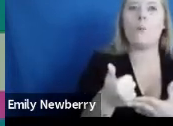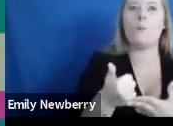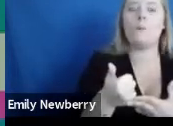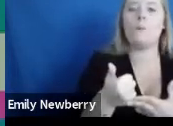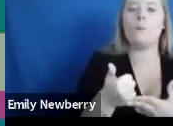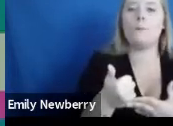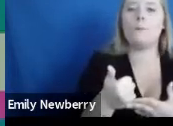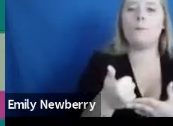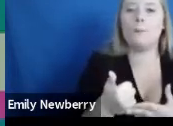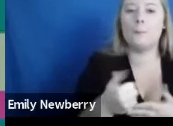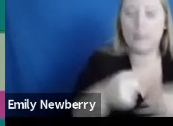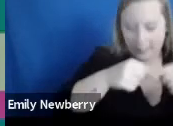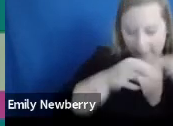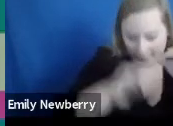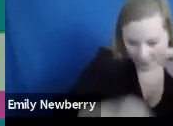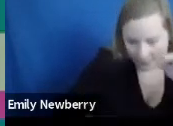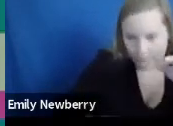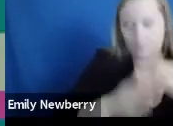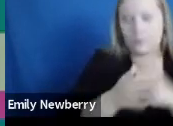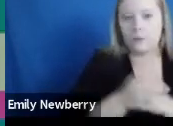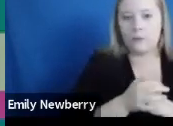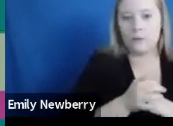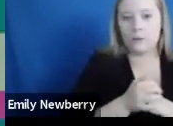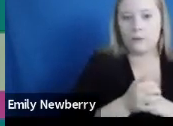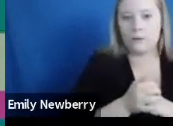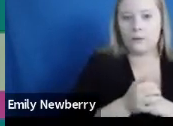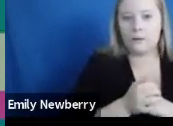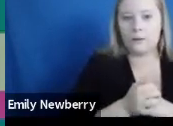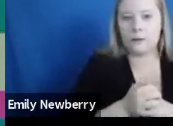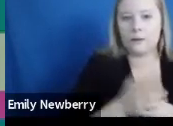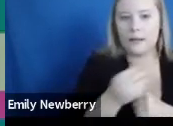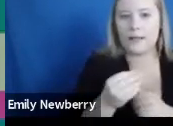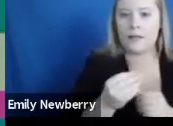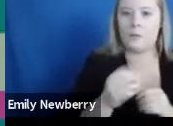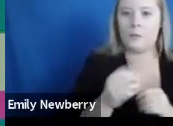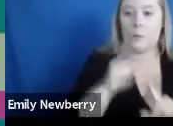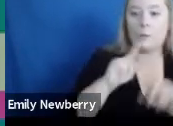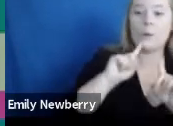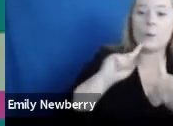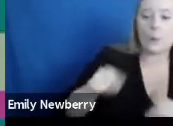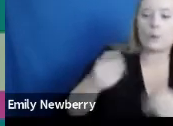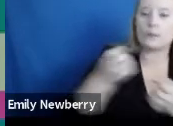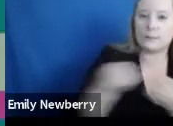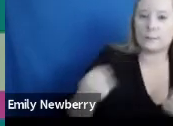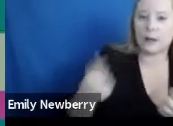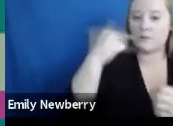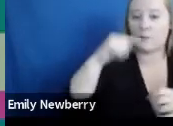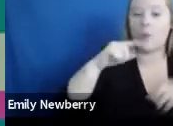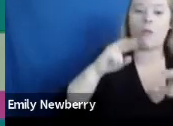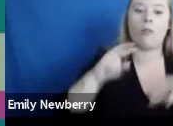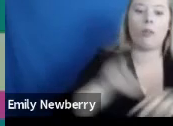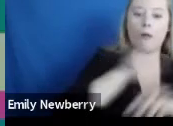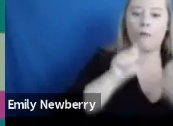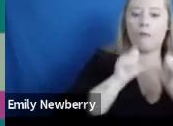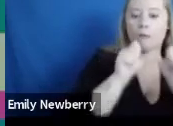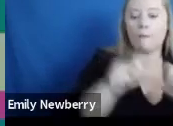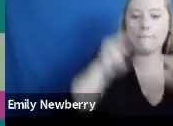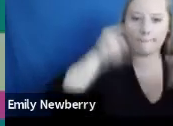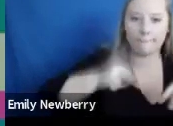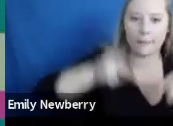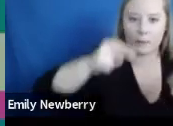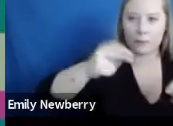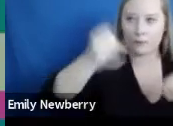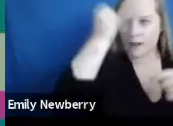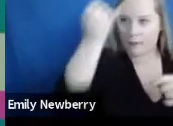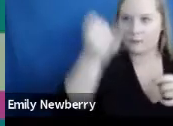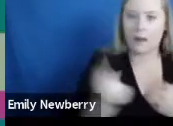length recommendation. As we order supplies for the long-term monitoring, we have an idea that of the wells that we choose, how